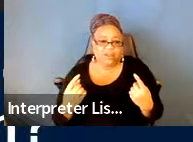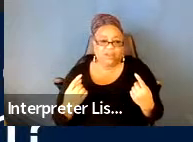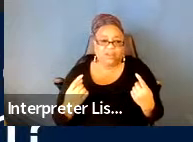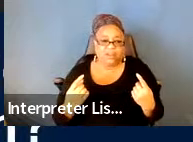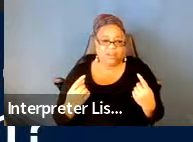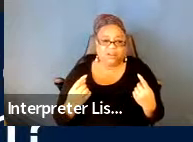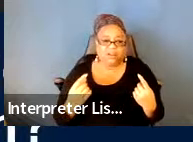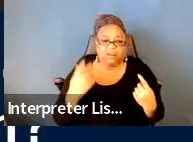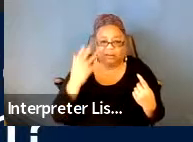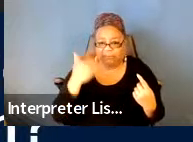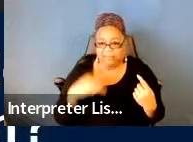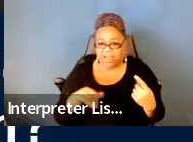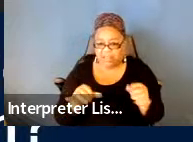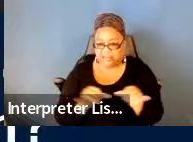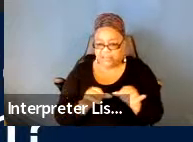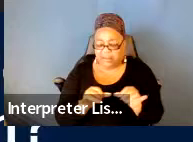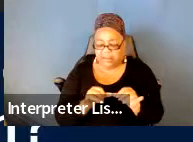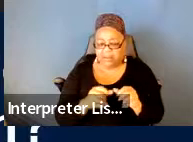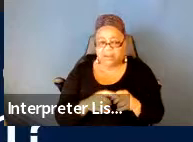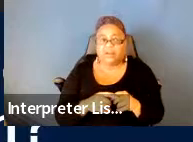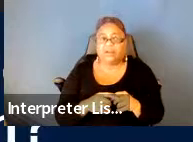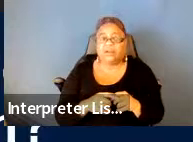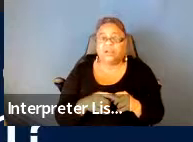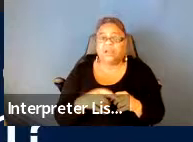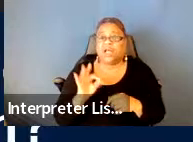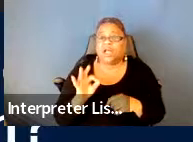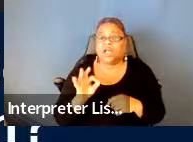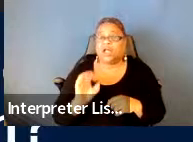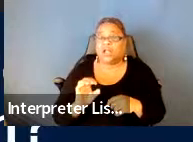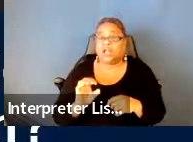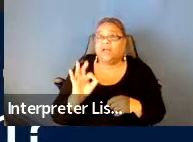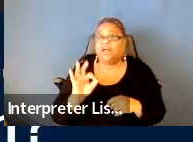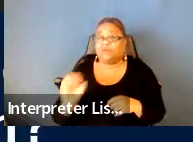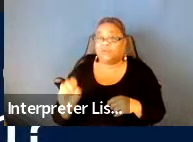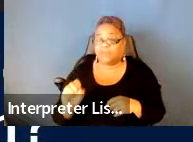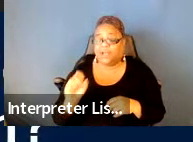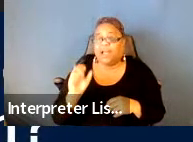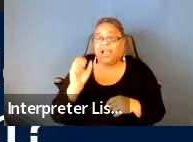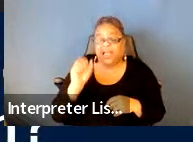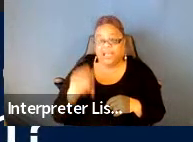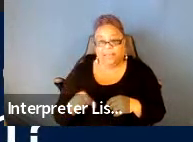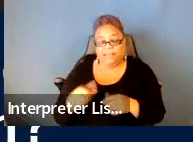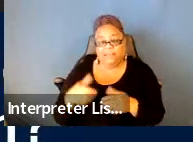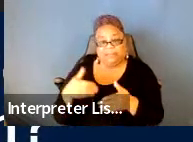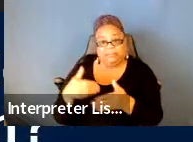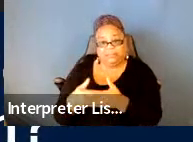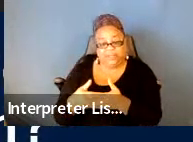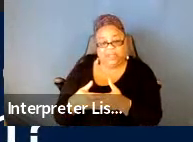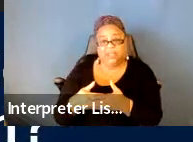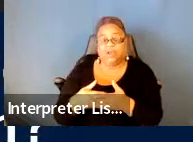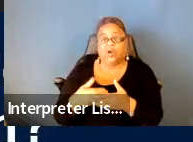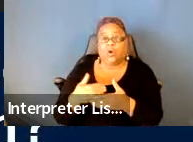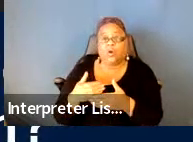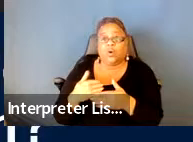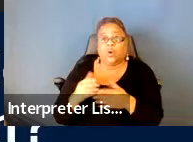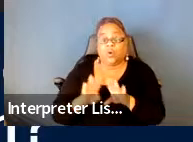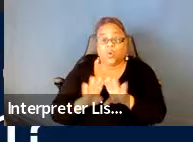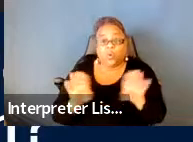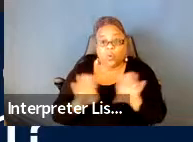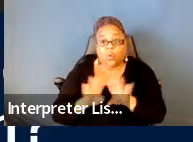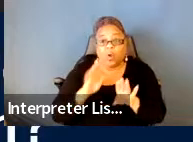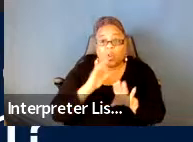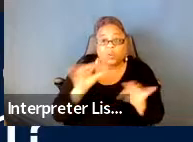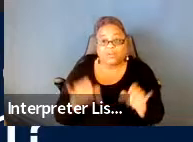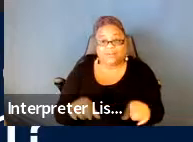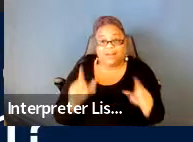offset? The clear floor space can be offset from the wall or sign surface to accommodate